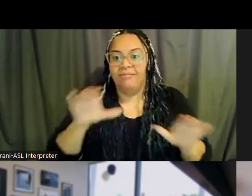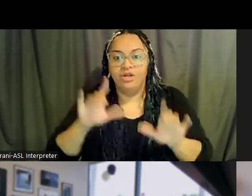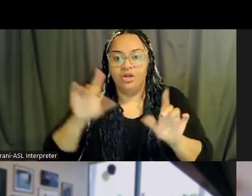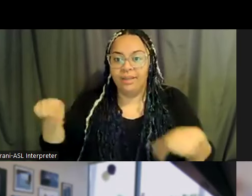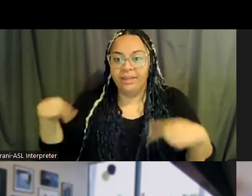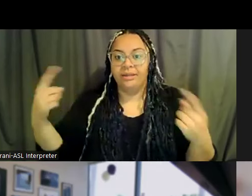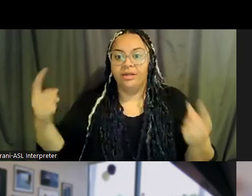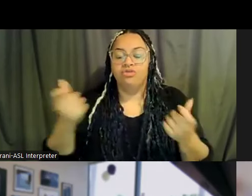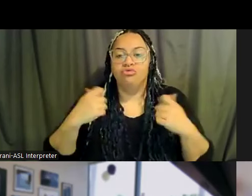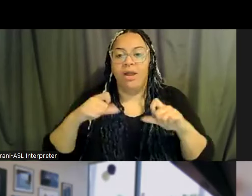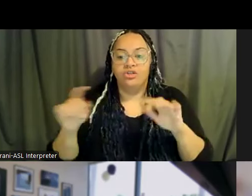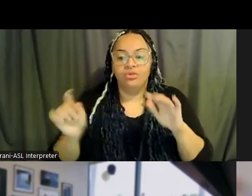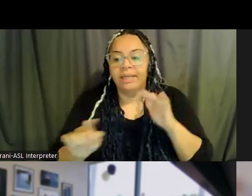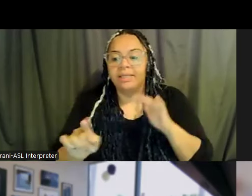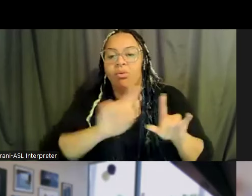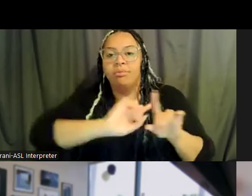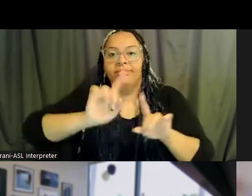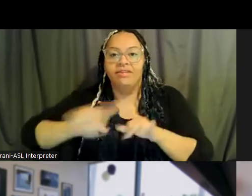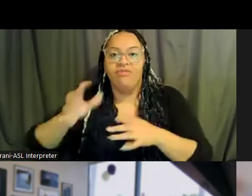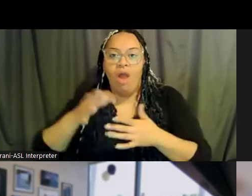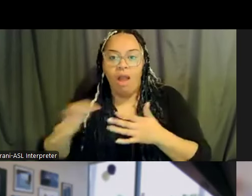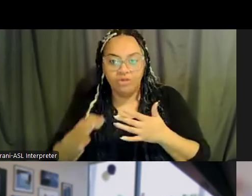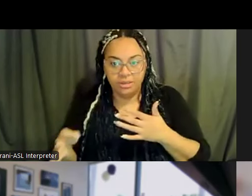to explore different options